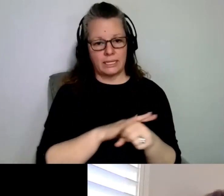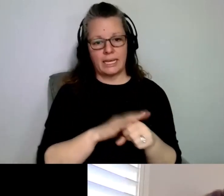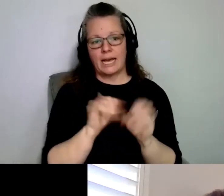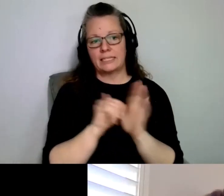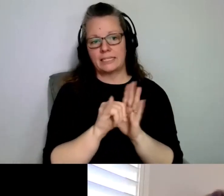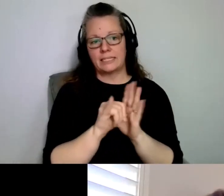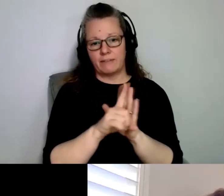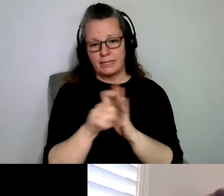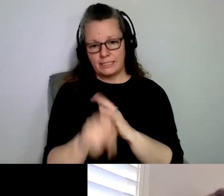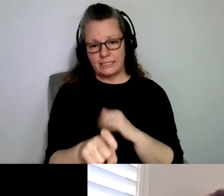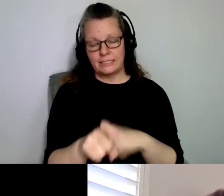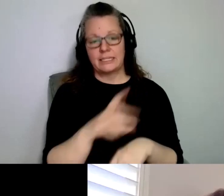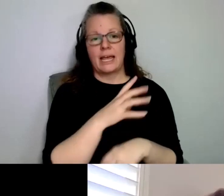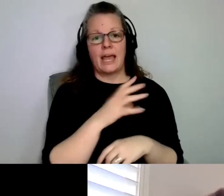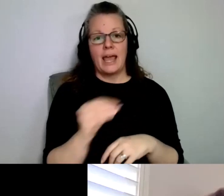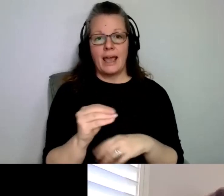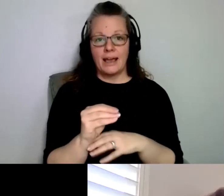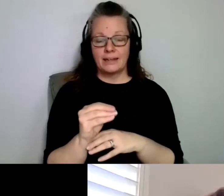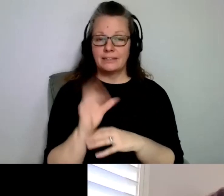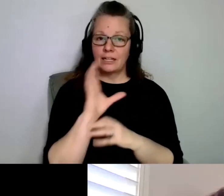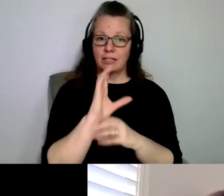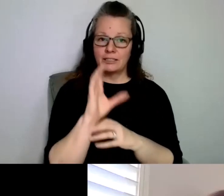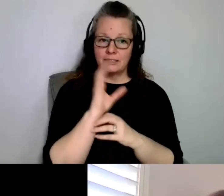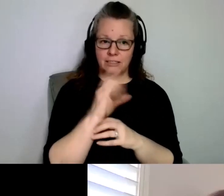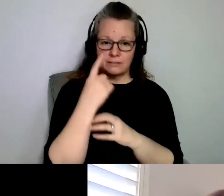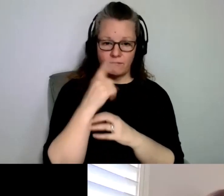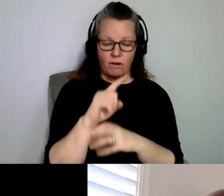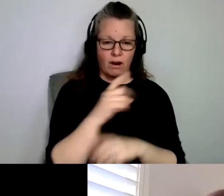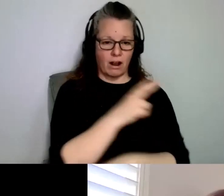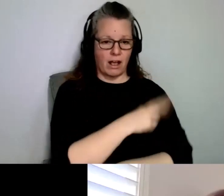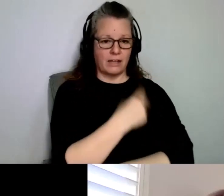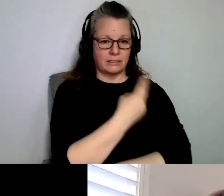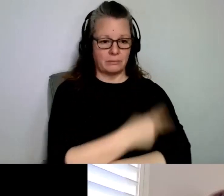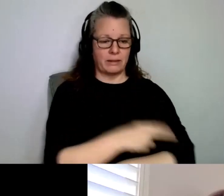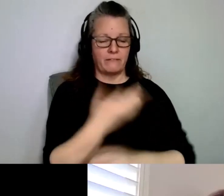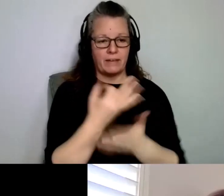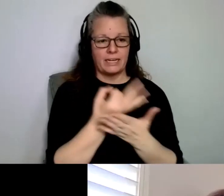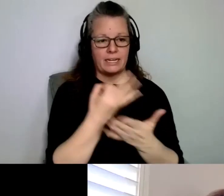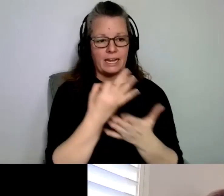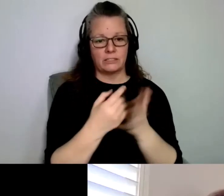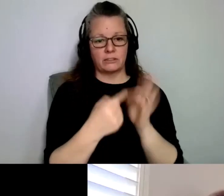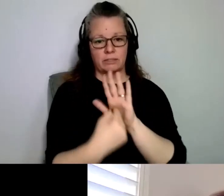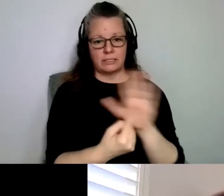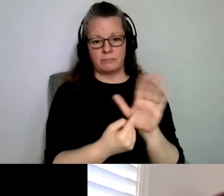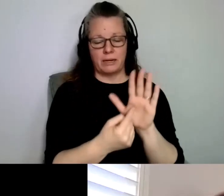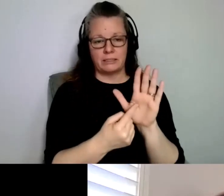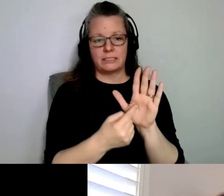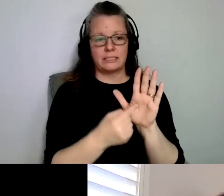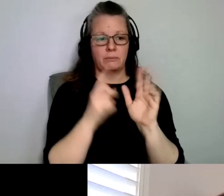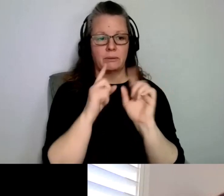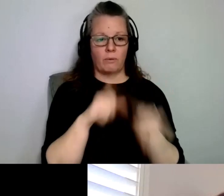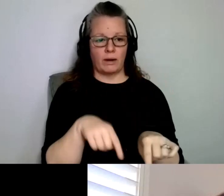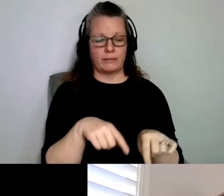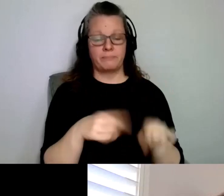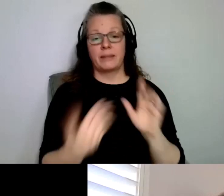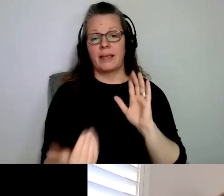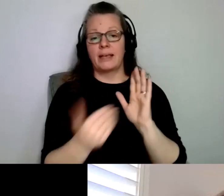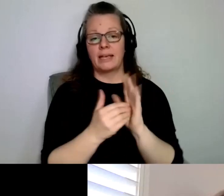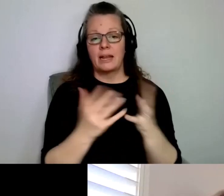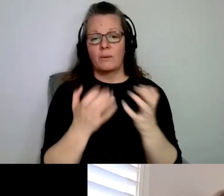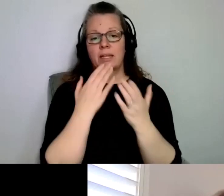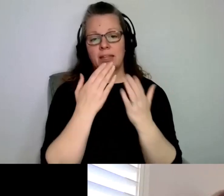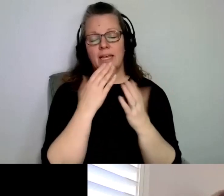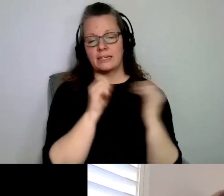identified needs, as well as seeks to expand hospital financial transparency reporting. So once again, I'd like to thank